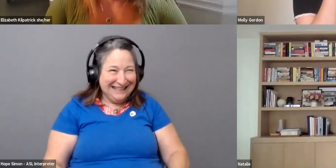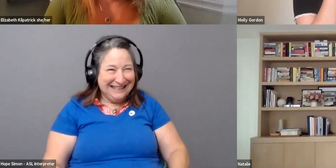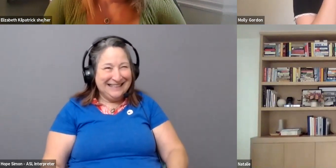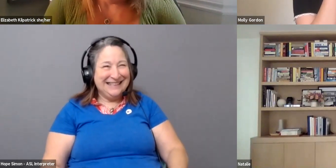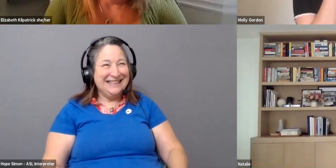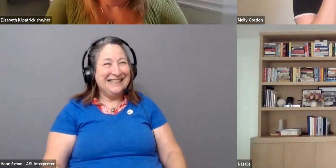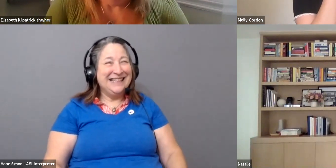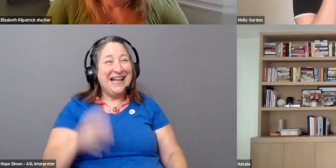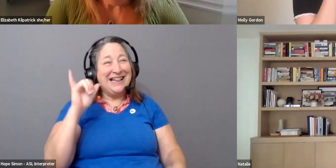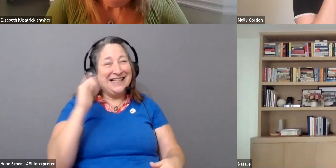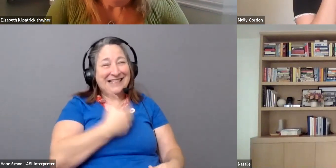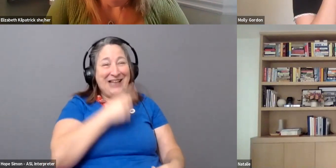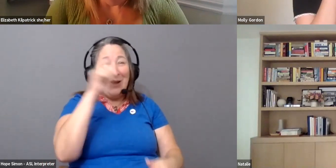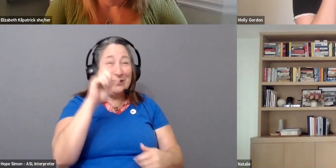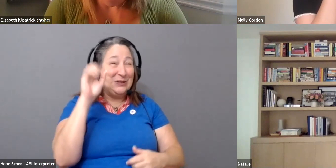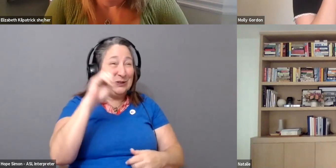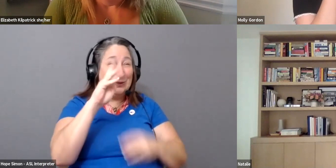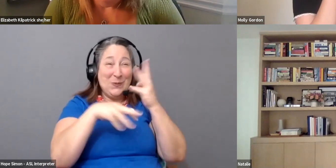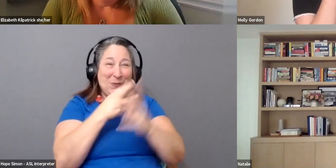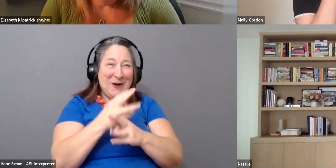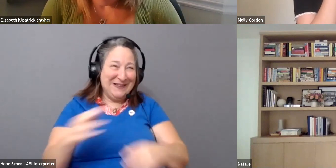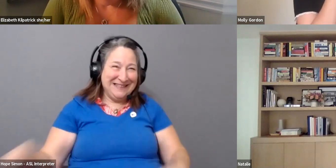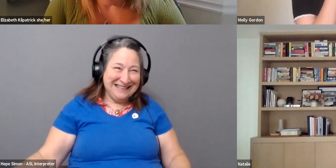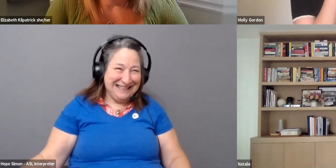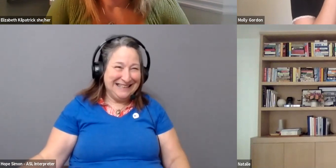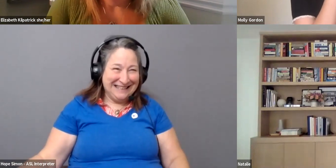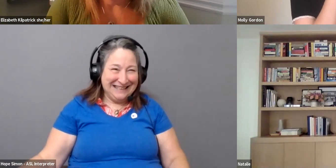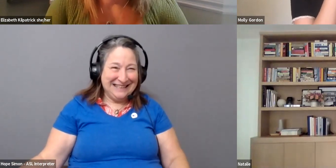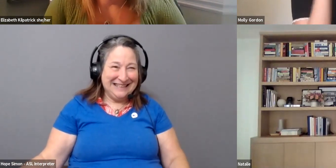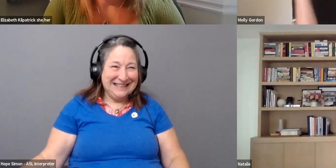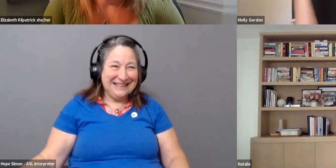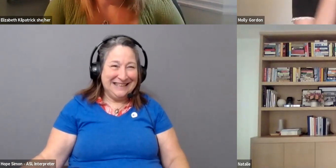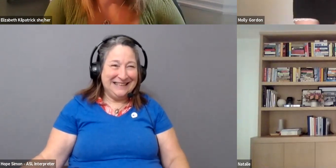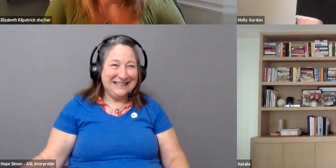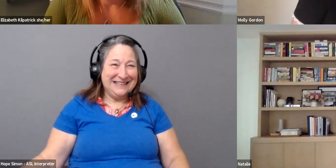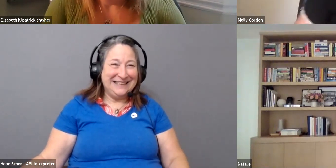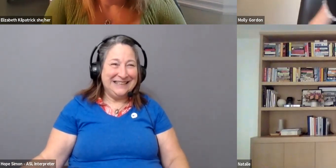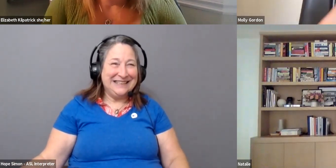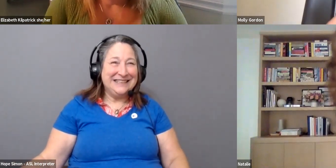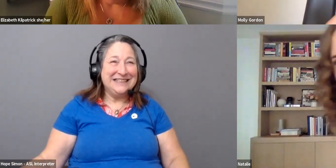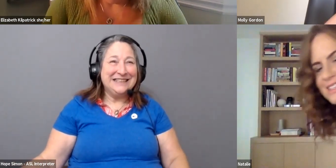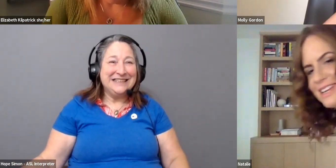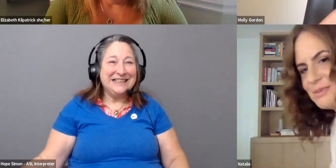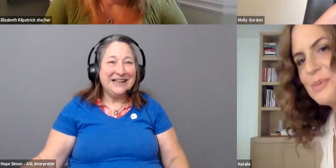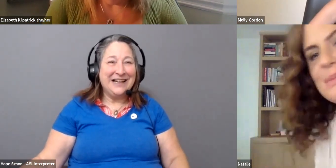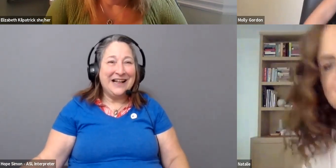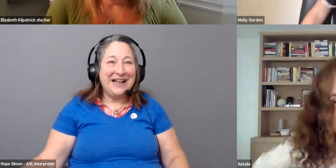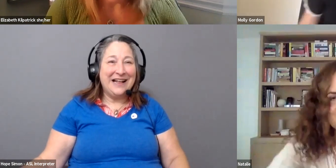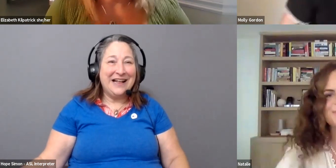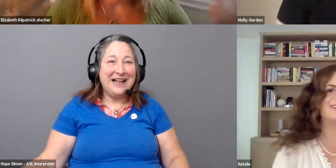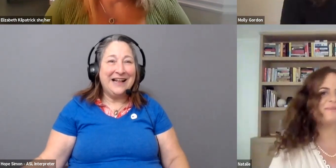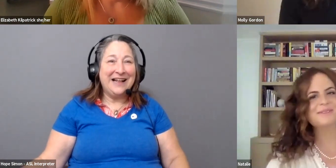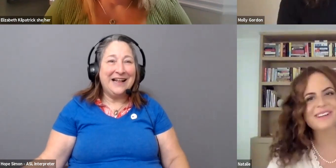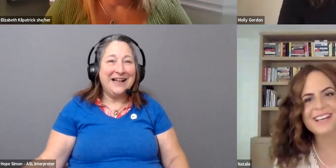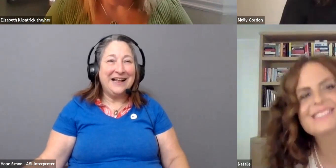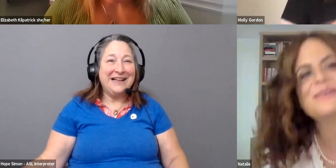This is our Zoom world that we live in these days. I know. I'm hoping the baby would I'm going to duck down because then you won't be able to see the